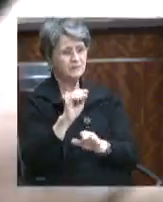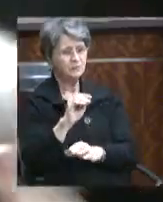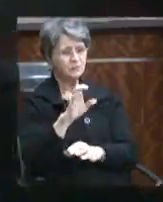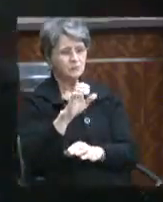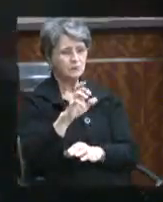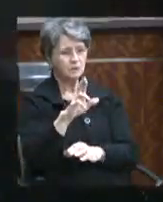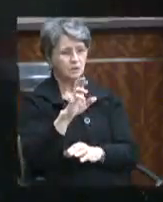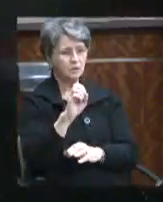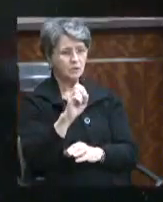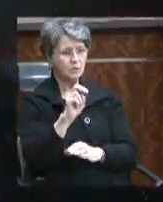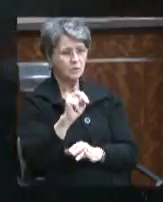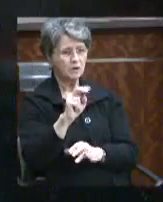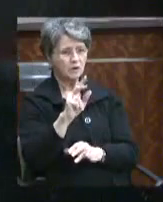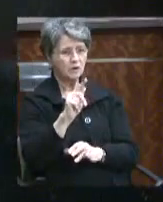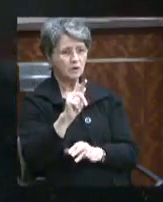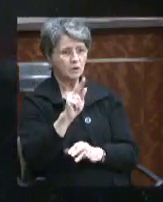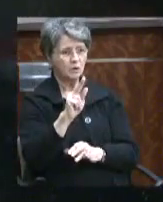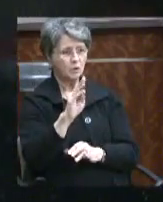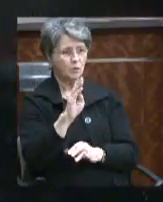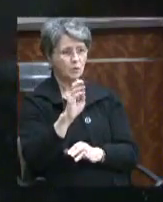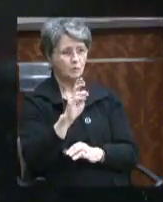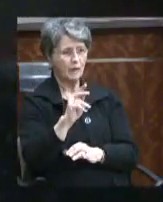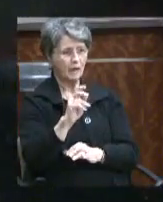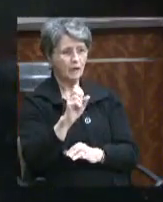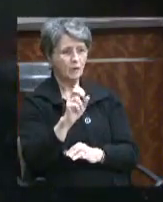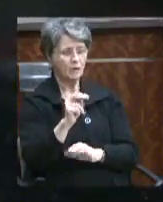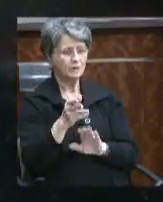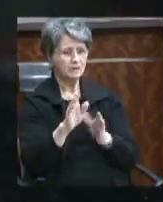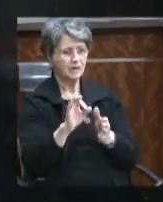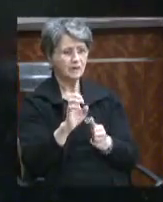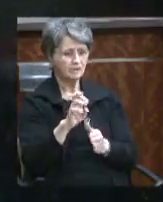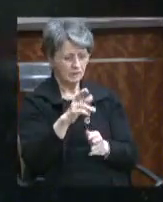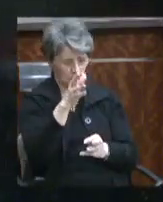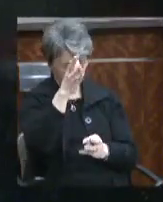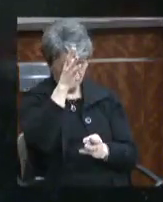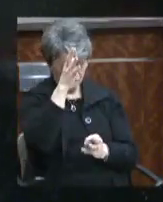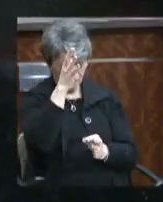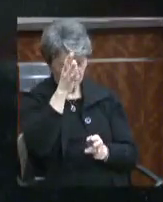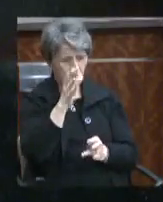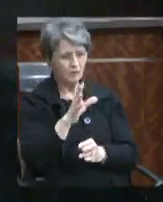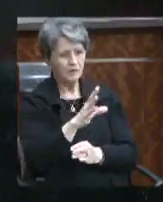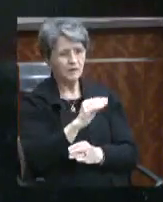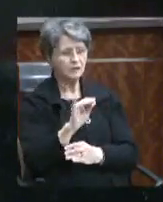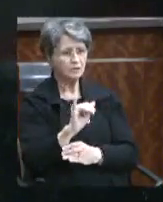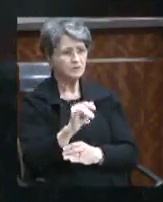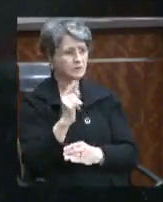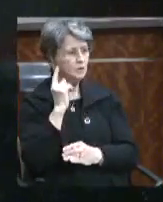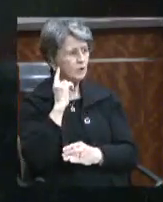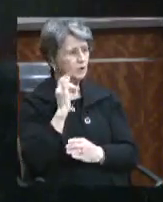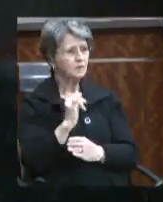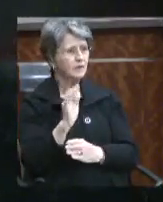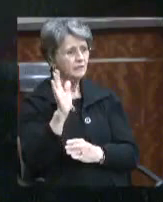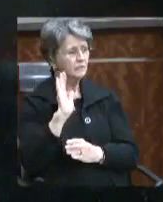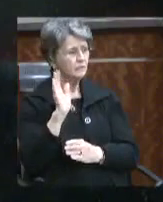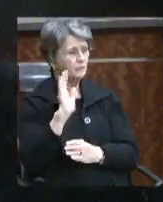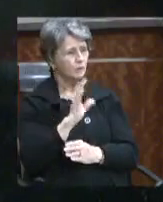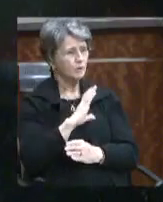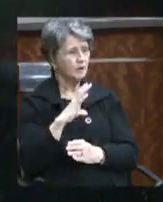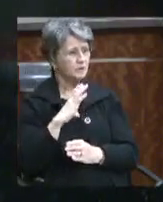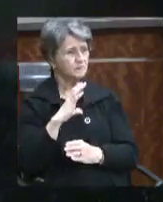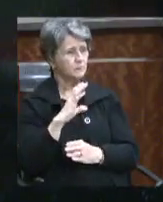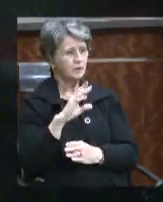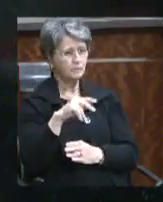on the passing of her father, Robert, as you've heard. Also to former councilman Paul Duncan. Paul was a